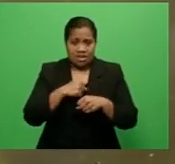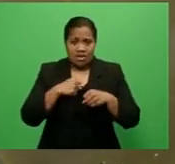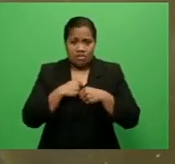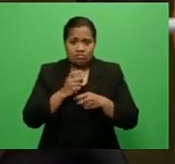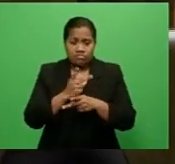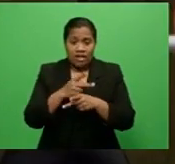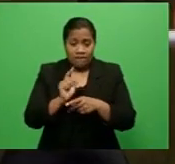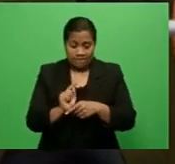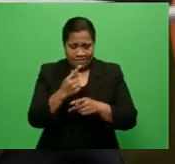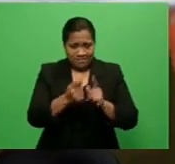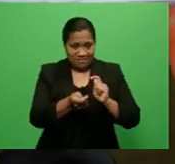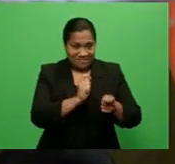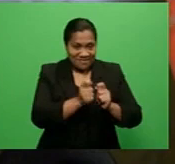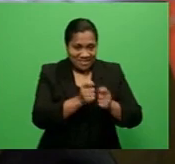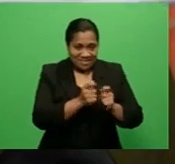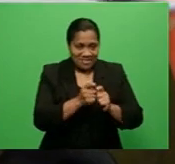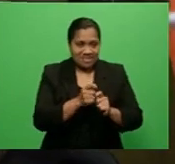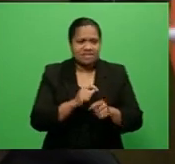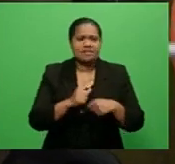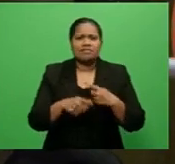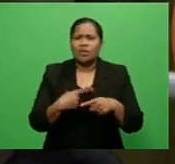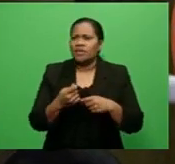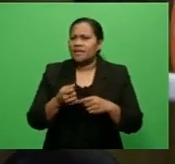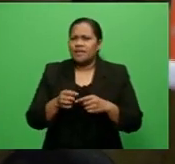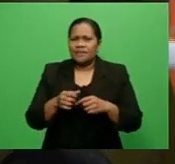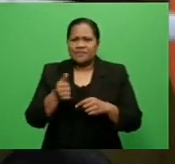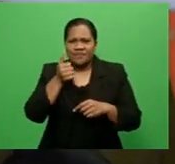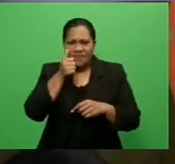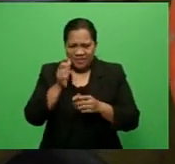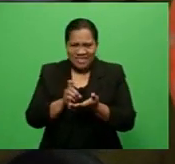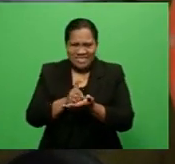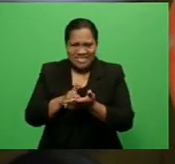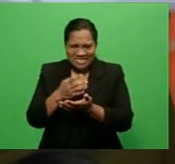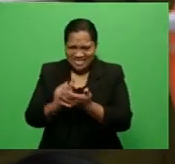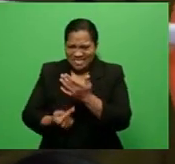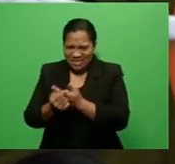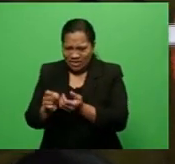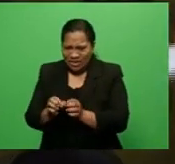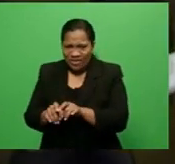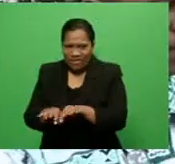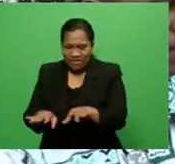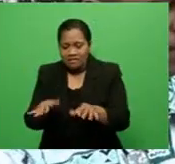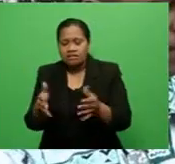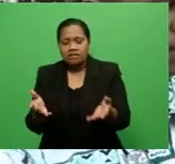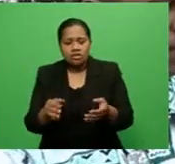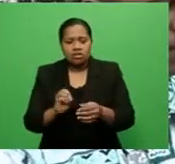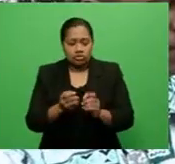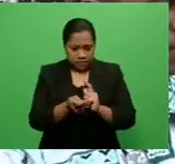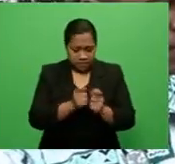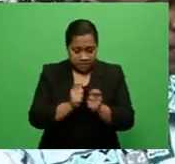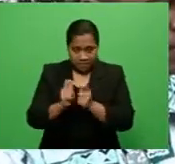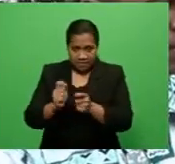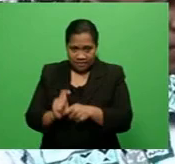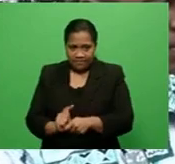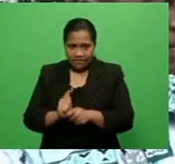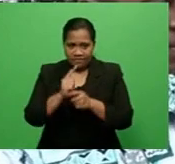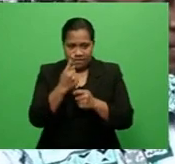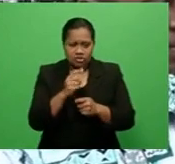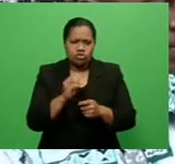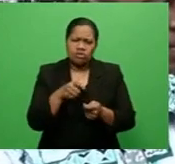tested about these pesticides, about the levels of metals, about the microbial and all this kind of stuff. So this is really,